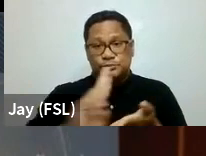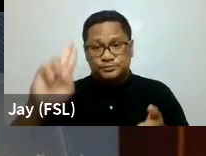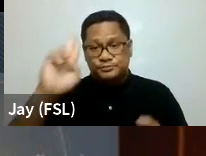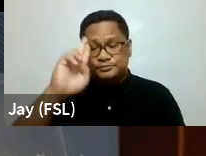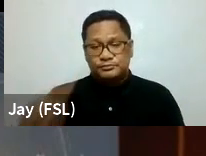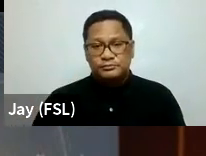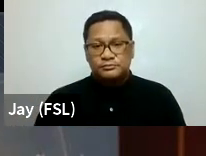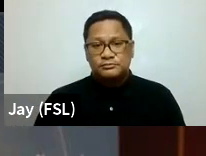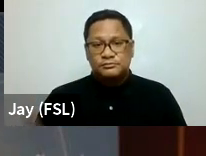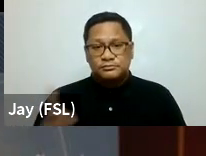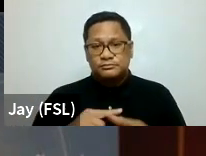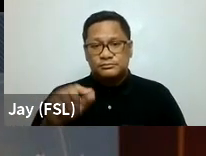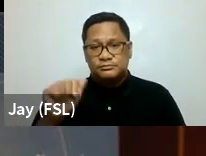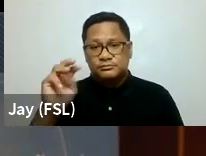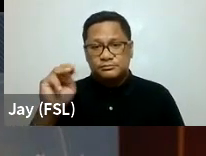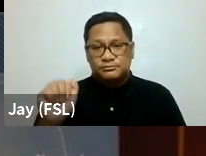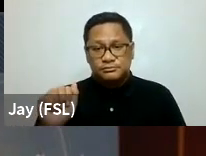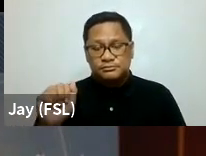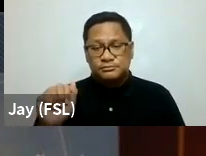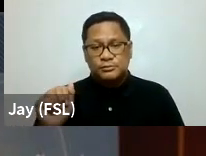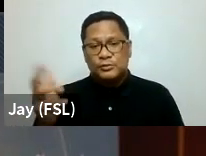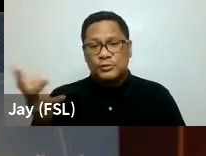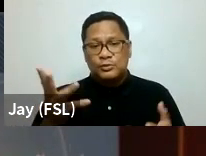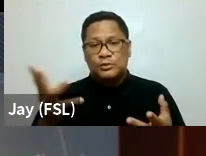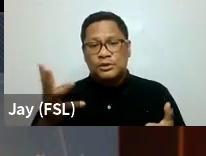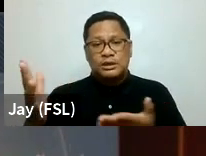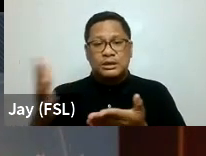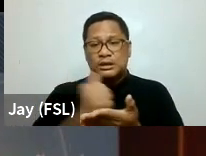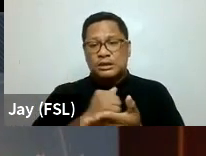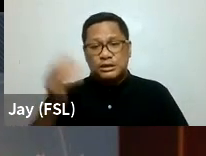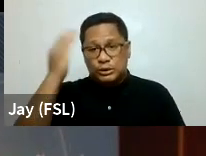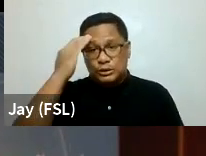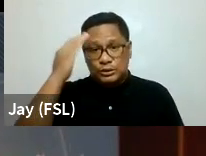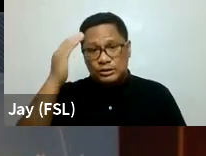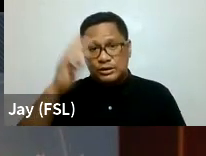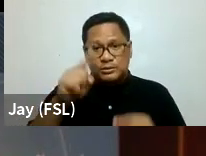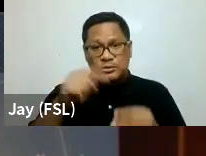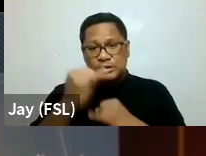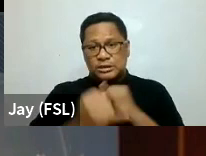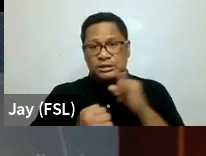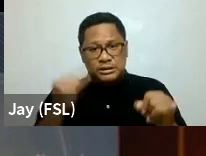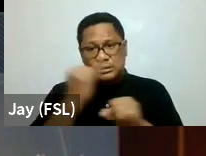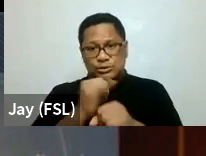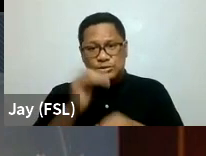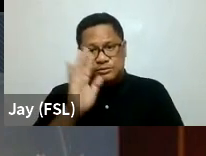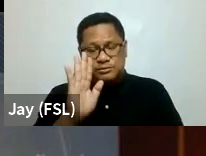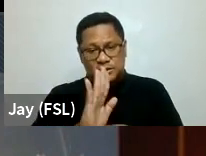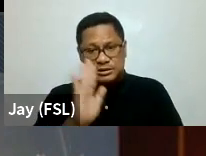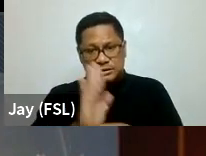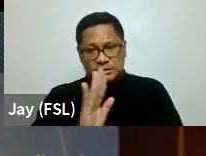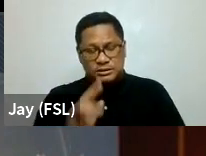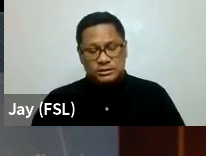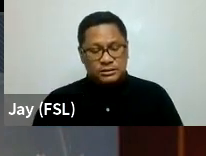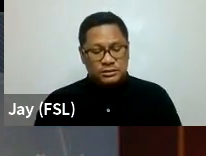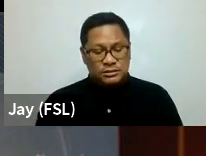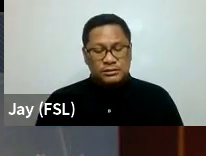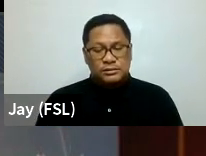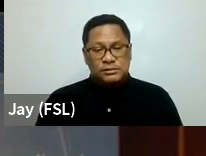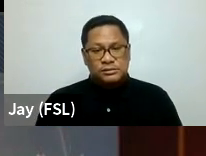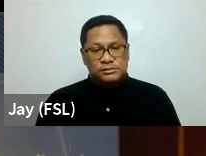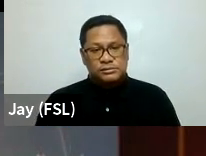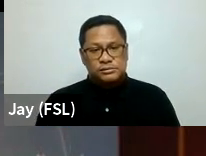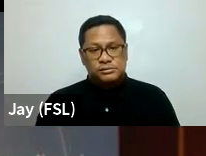sa AMA naman, that's where I gathered knowledge about international business. Okay, international